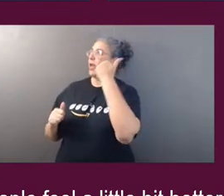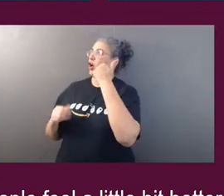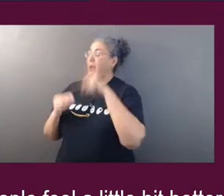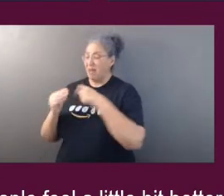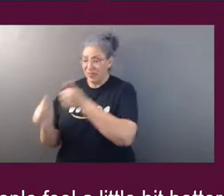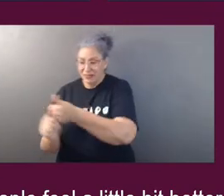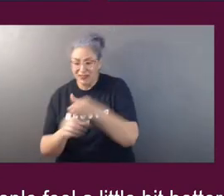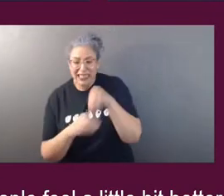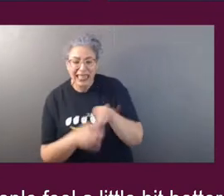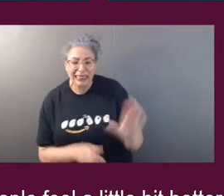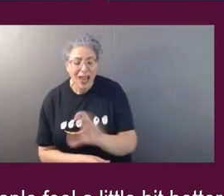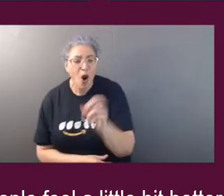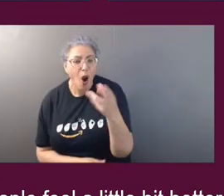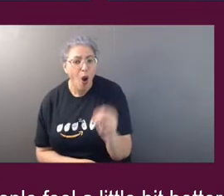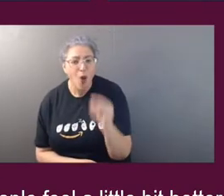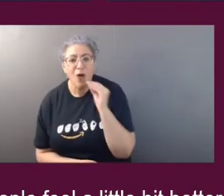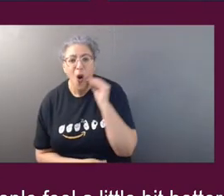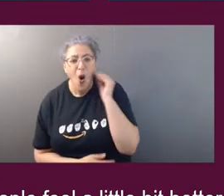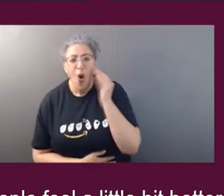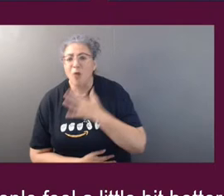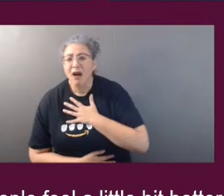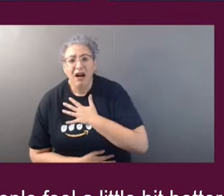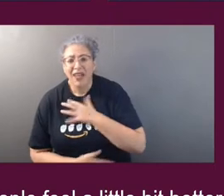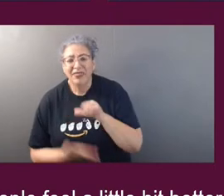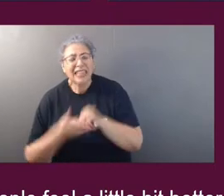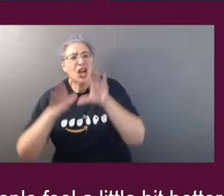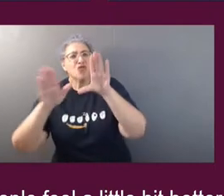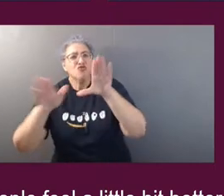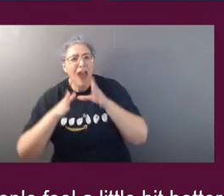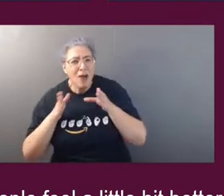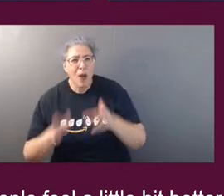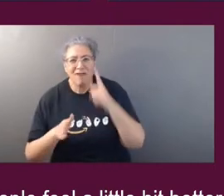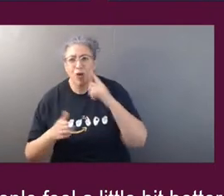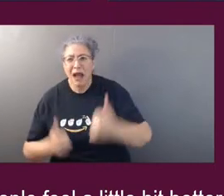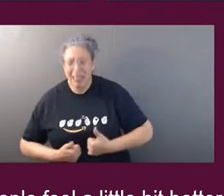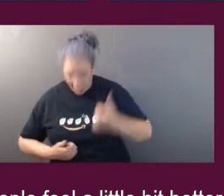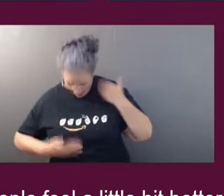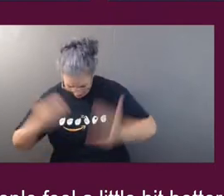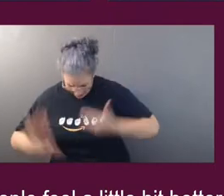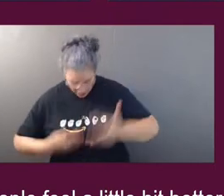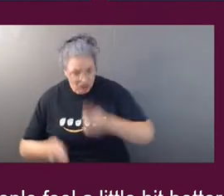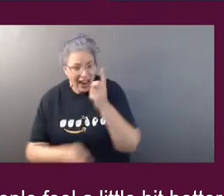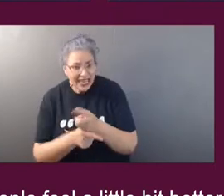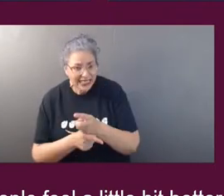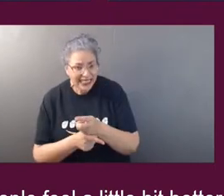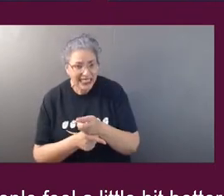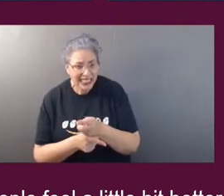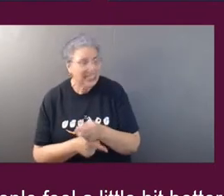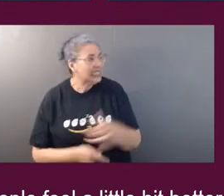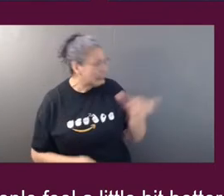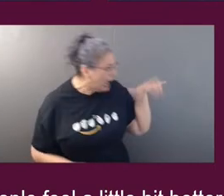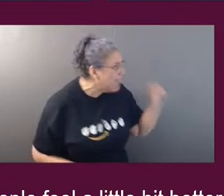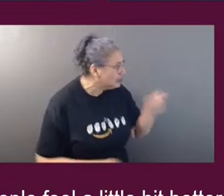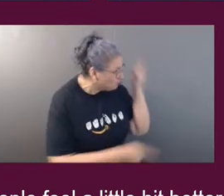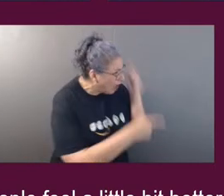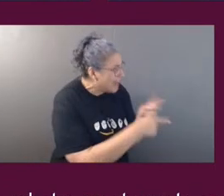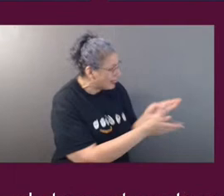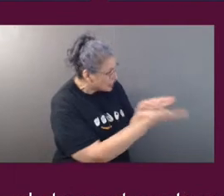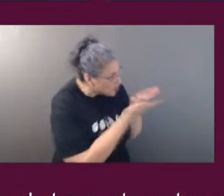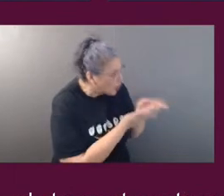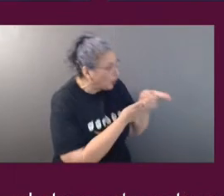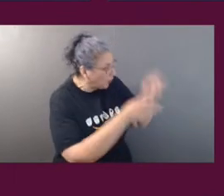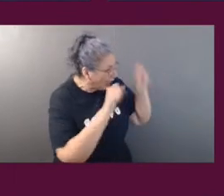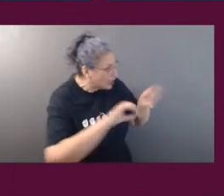their home. Mm. I mean, what a great way to spend your life. Right? It's right.